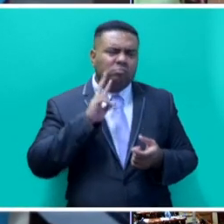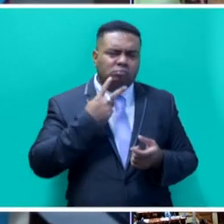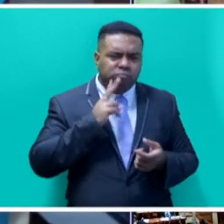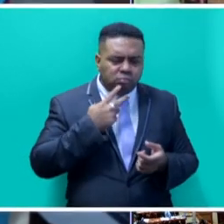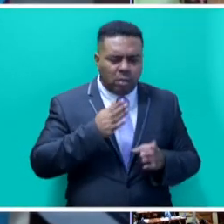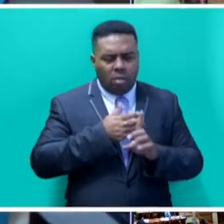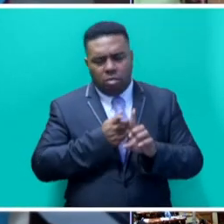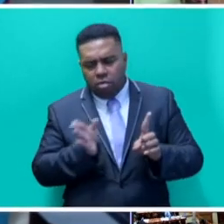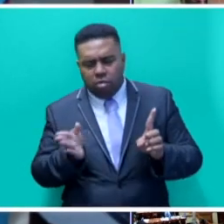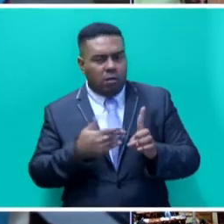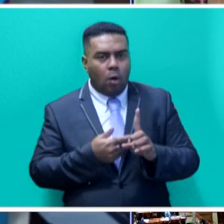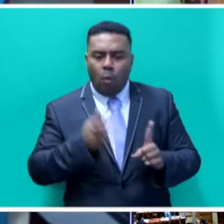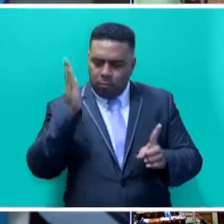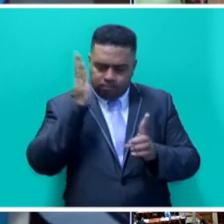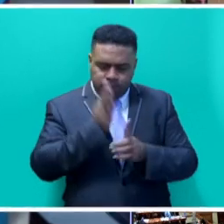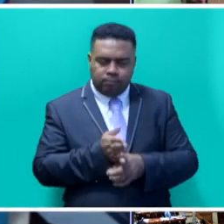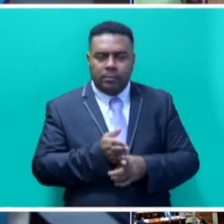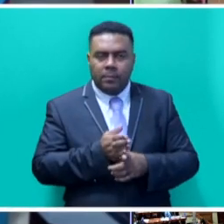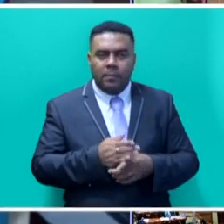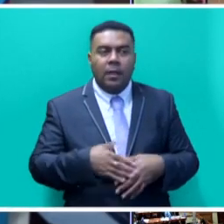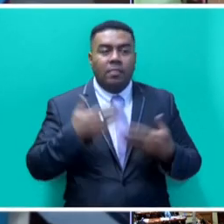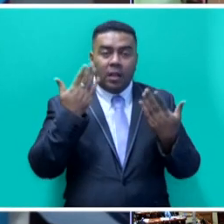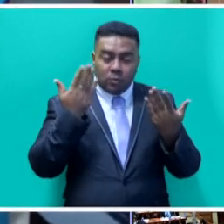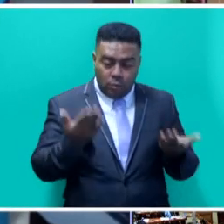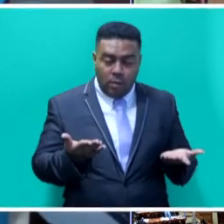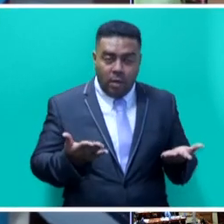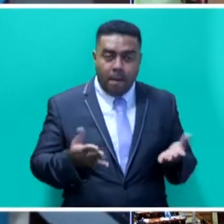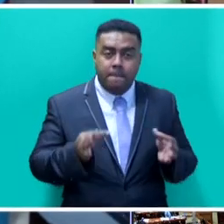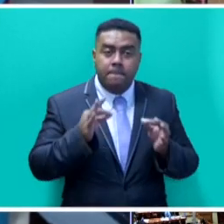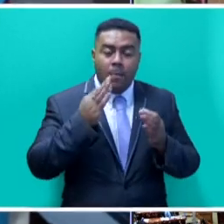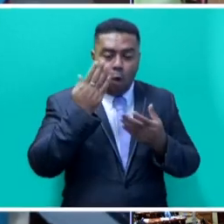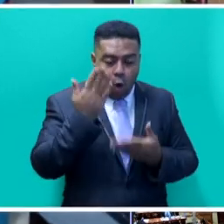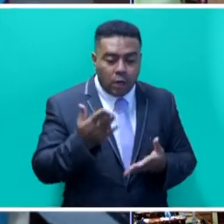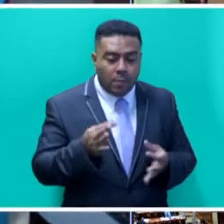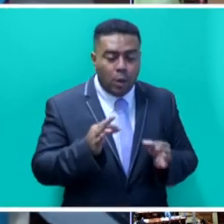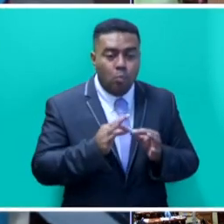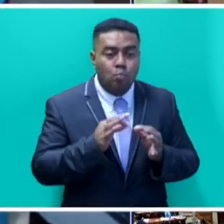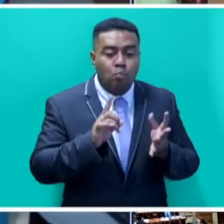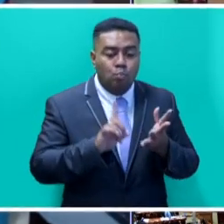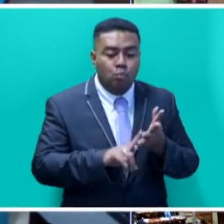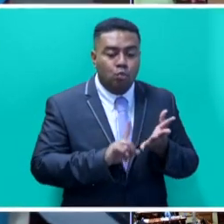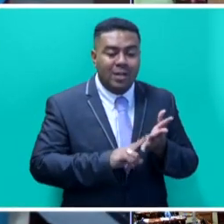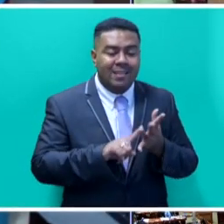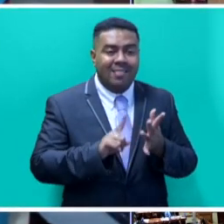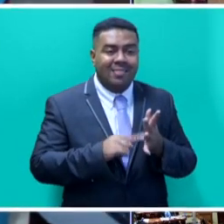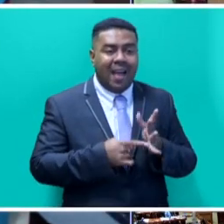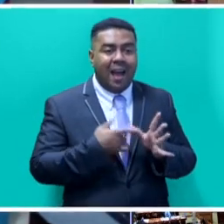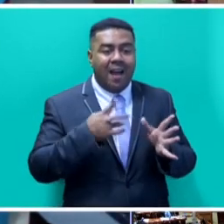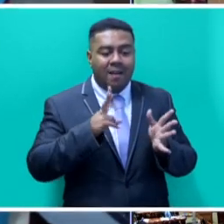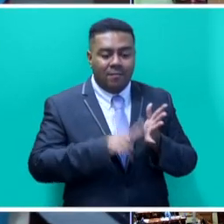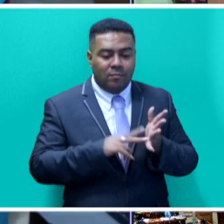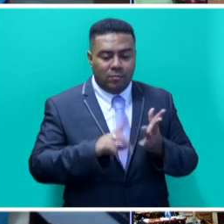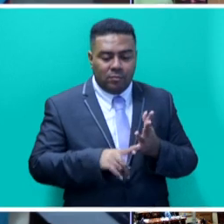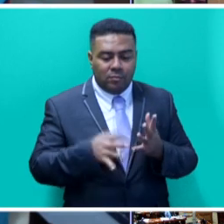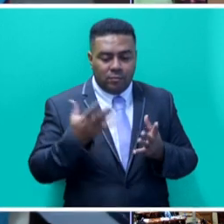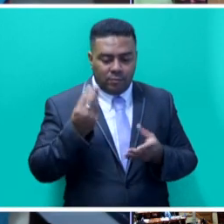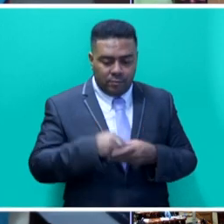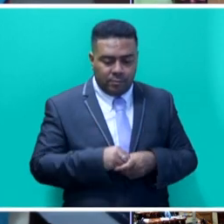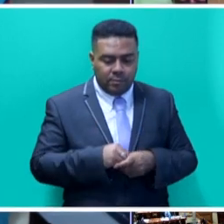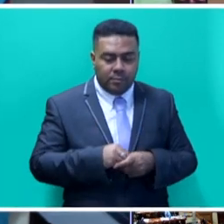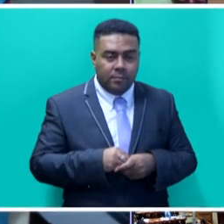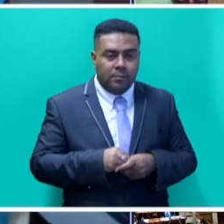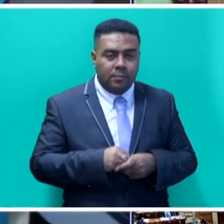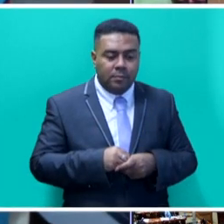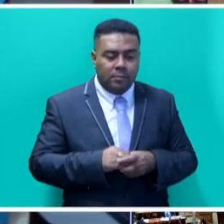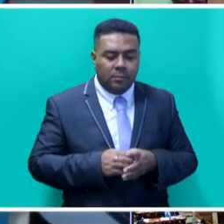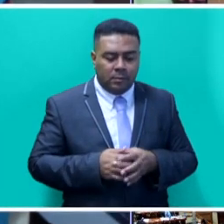where Honorable Buritavo is coming from. And therefore, the value of iTaukei land will increase.